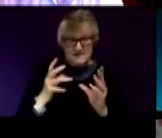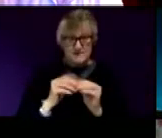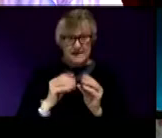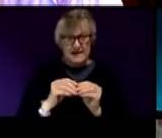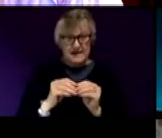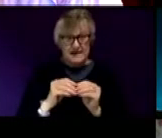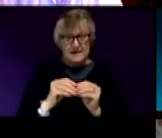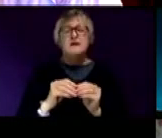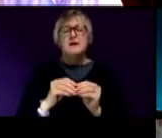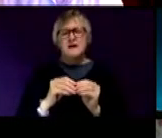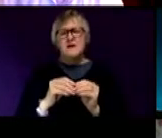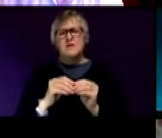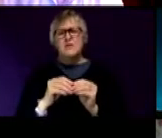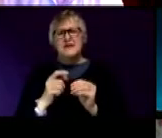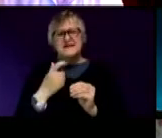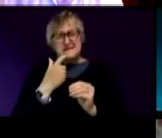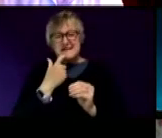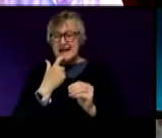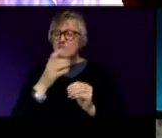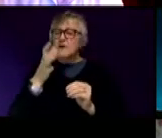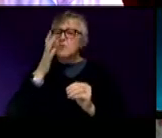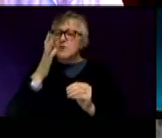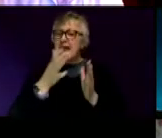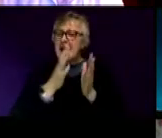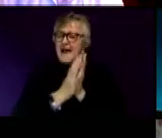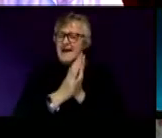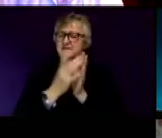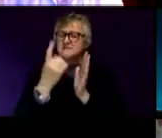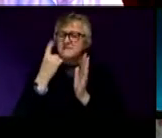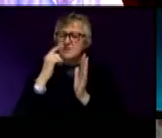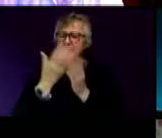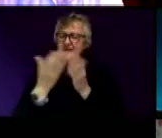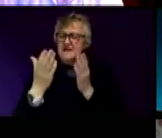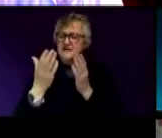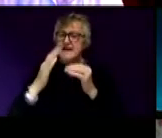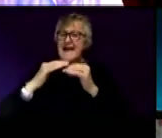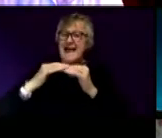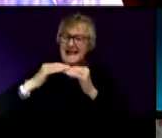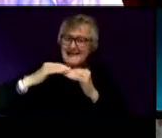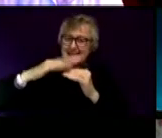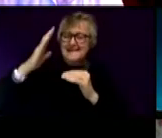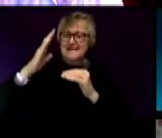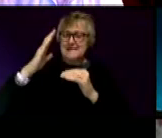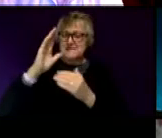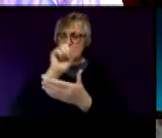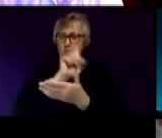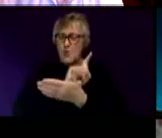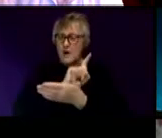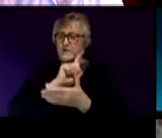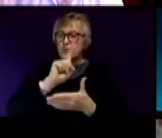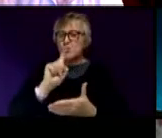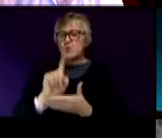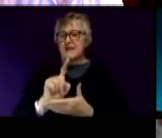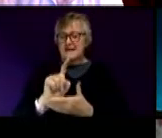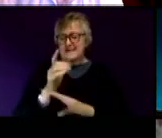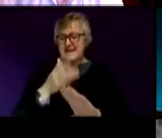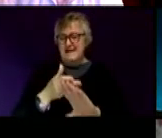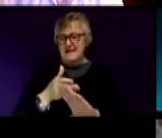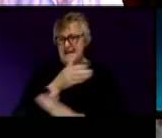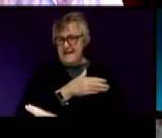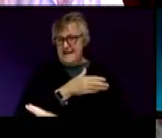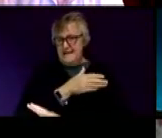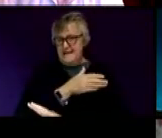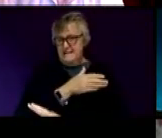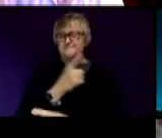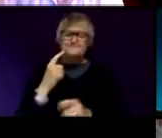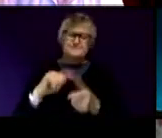week ahead, I think we said, or a week or 2 weeks in advance, so that we can be planful and also be prepared